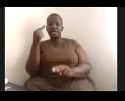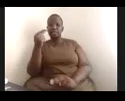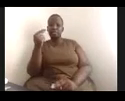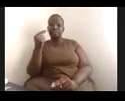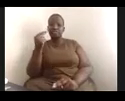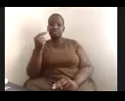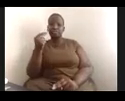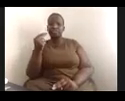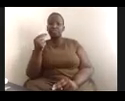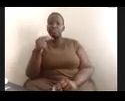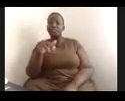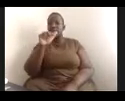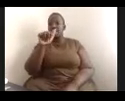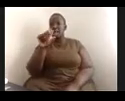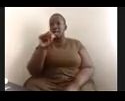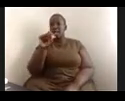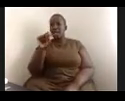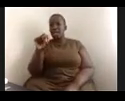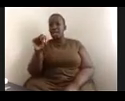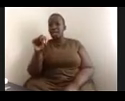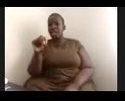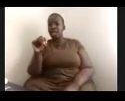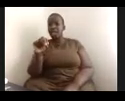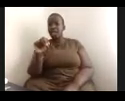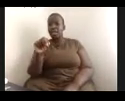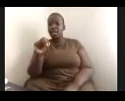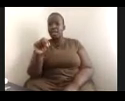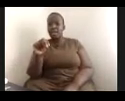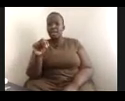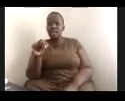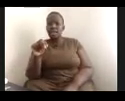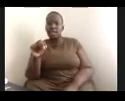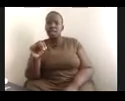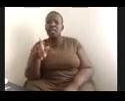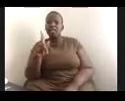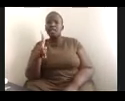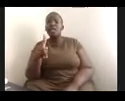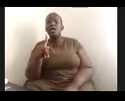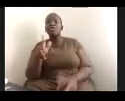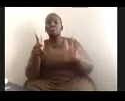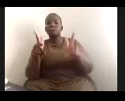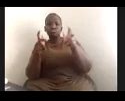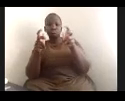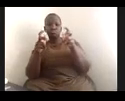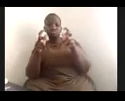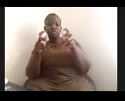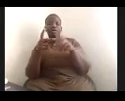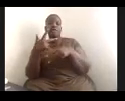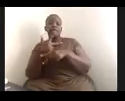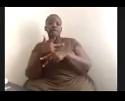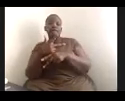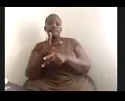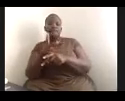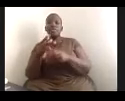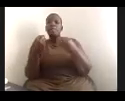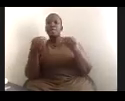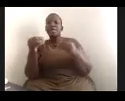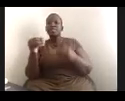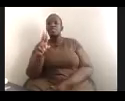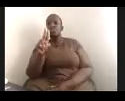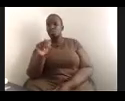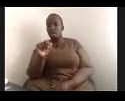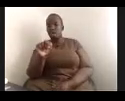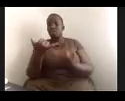finally, Professor Anne Skelton has recorded us a video. She's busy at the